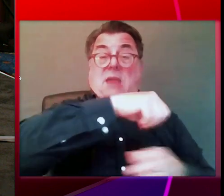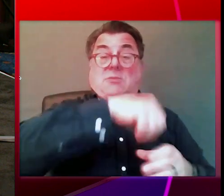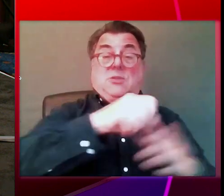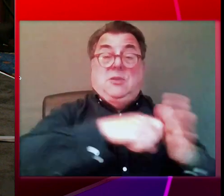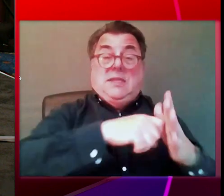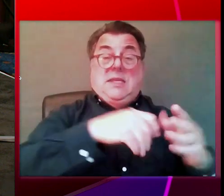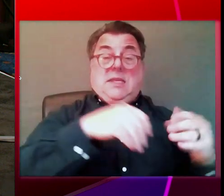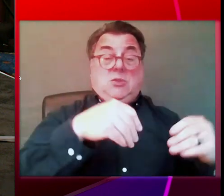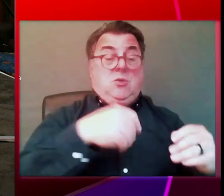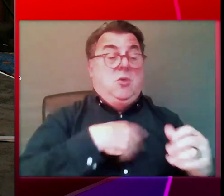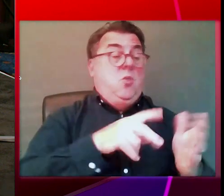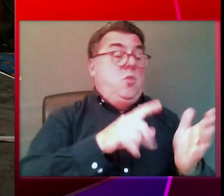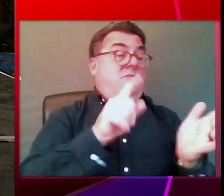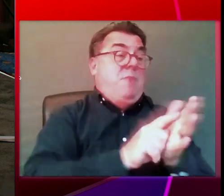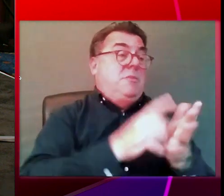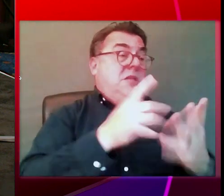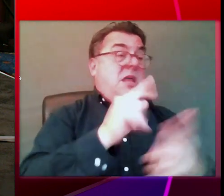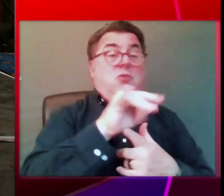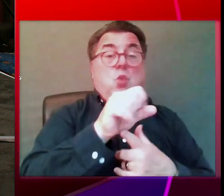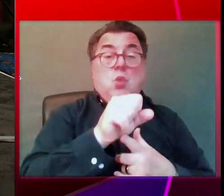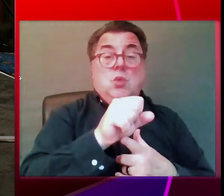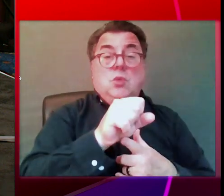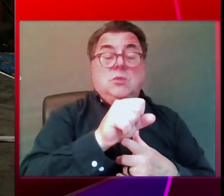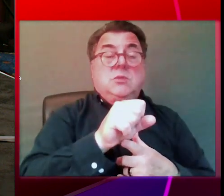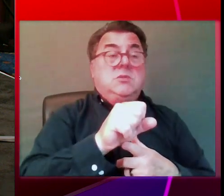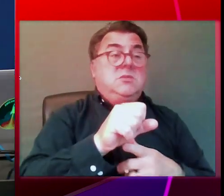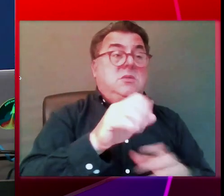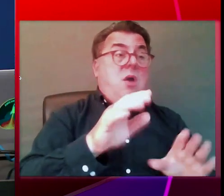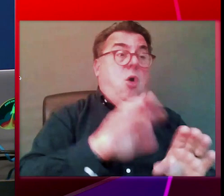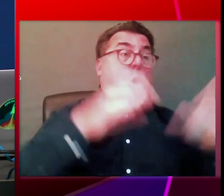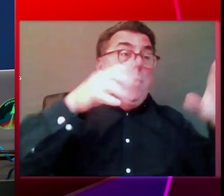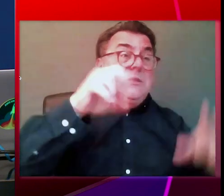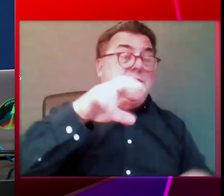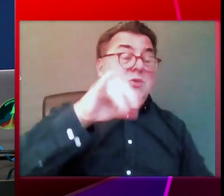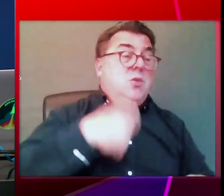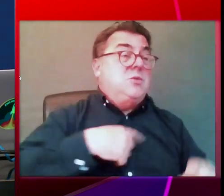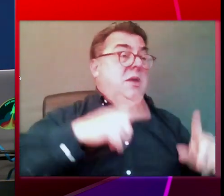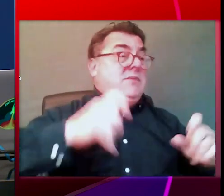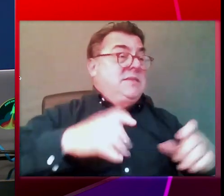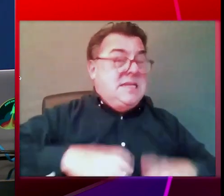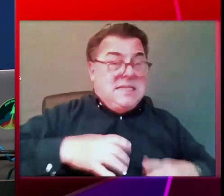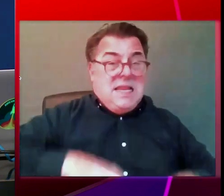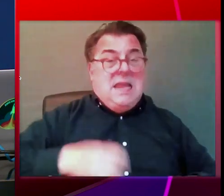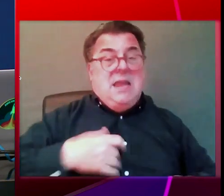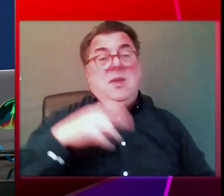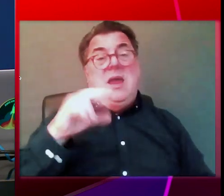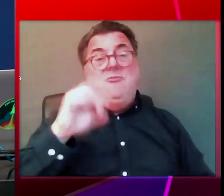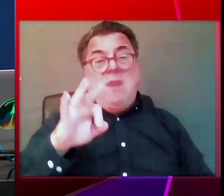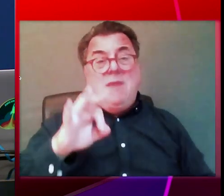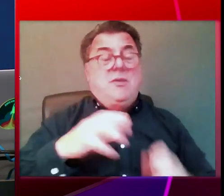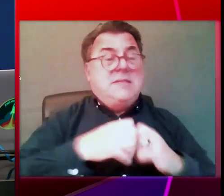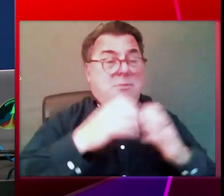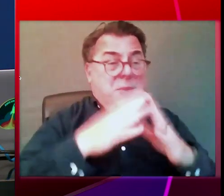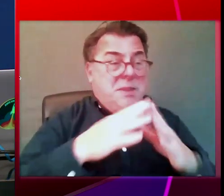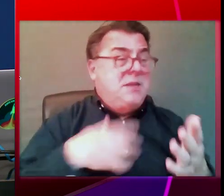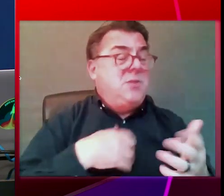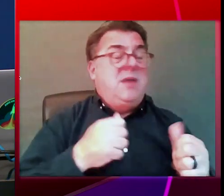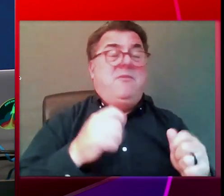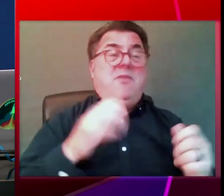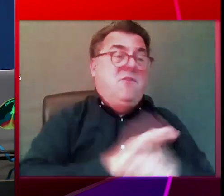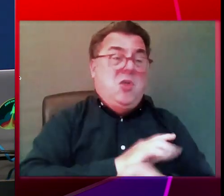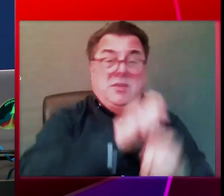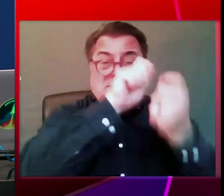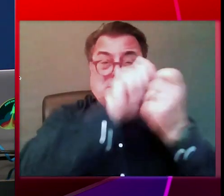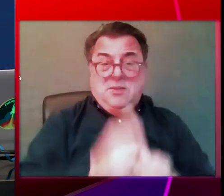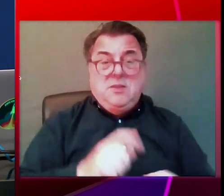a ton of tooling to open source in GitHub. Yep. We've got a test client. We've got a reference implementation. We've got the full specification. We're really